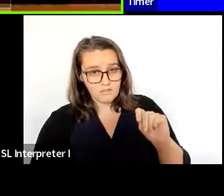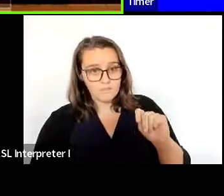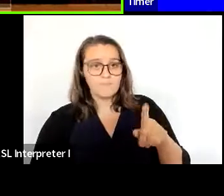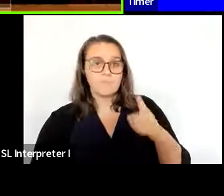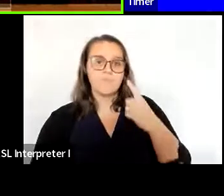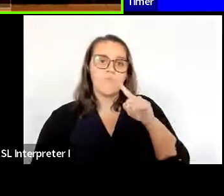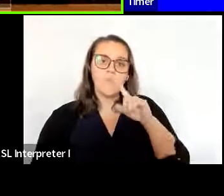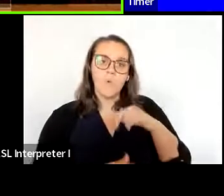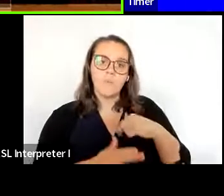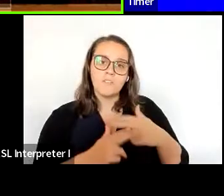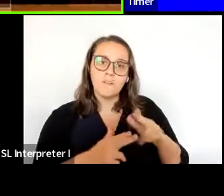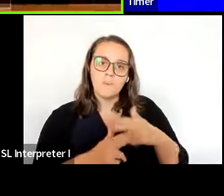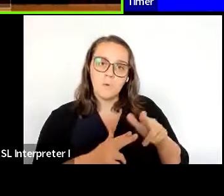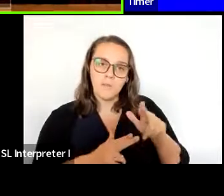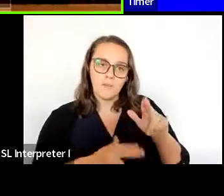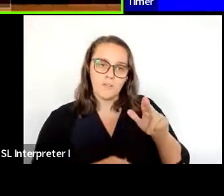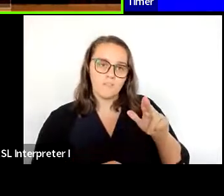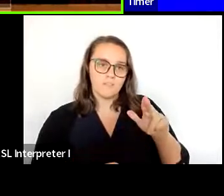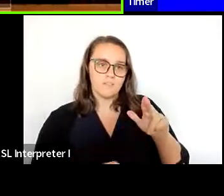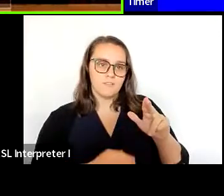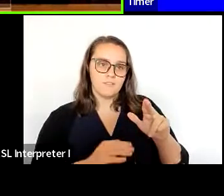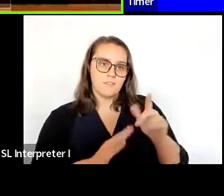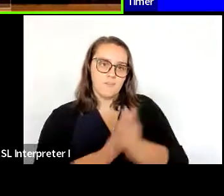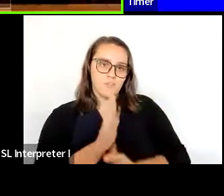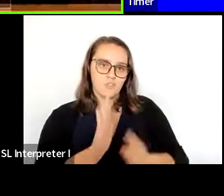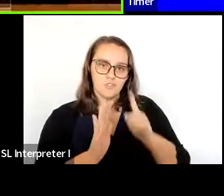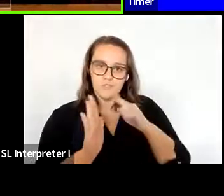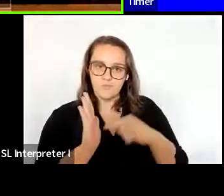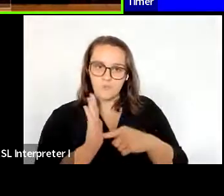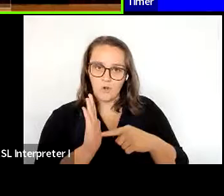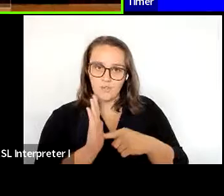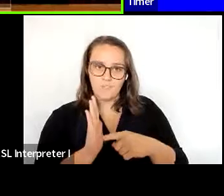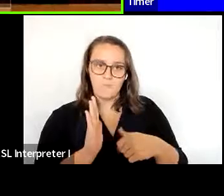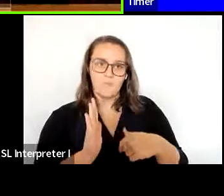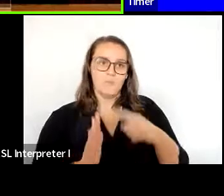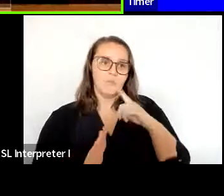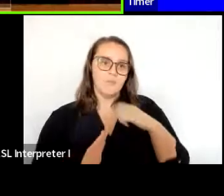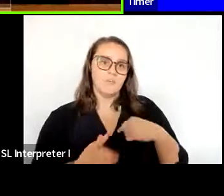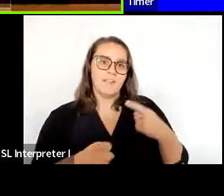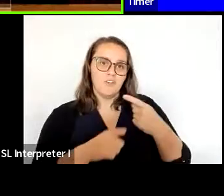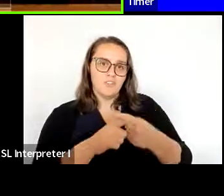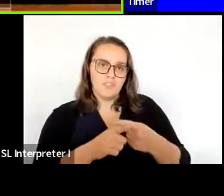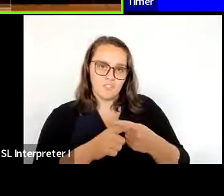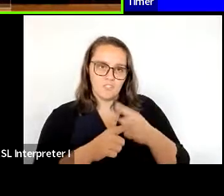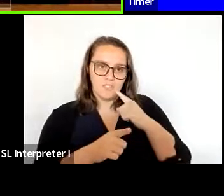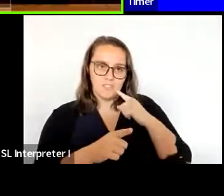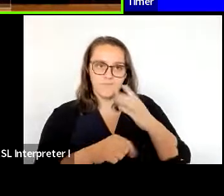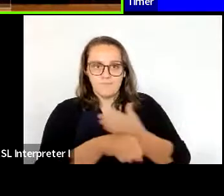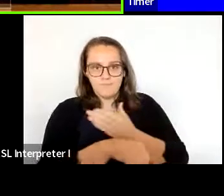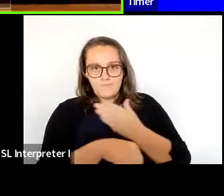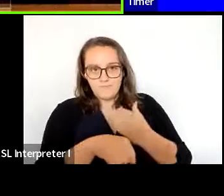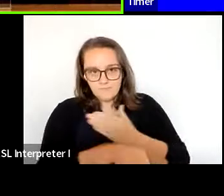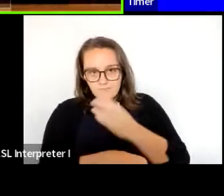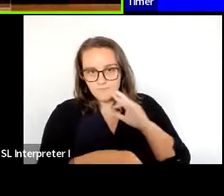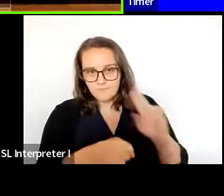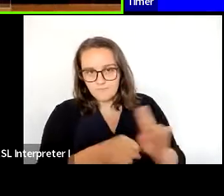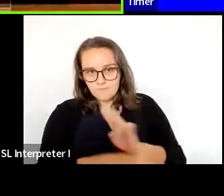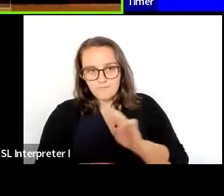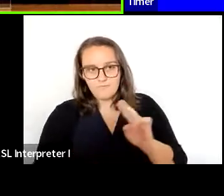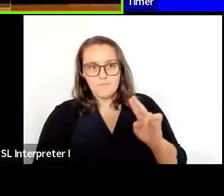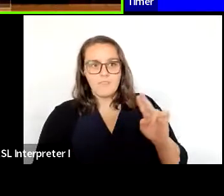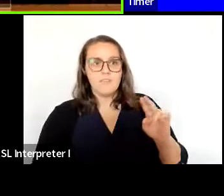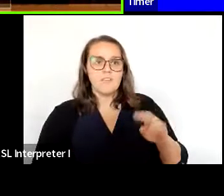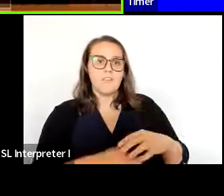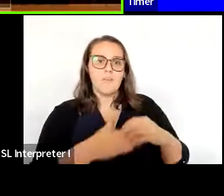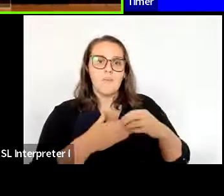we're creating a safety improvement at an intersection, for example, and we use plastic pylons, it has a tendency to just be there for